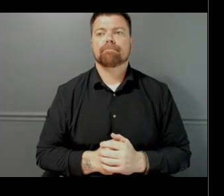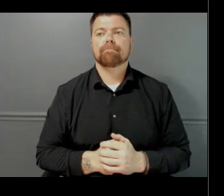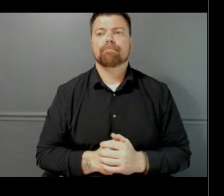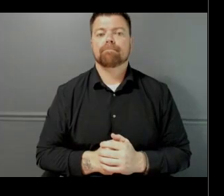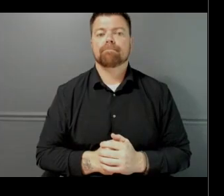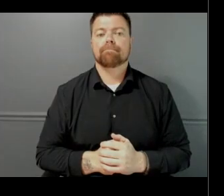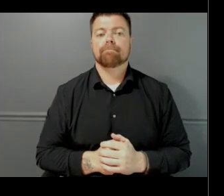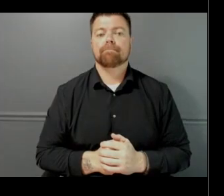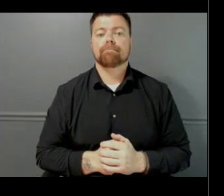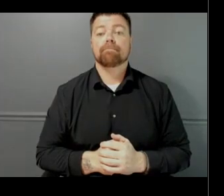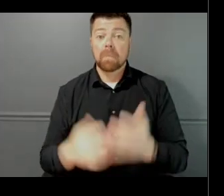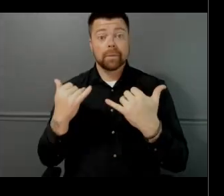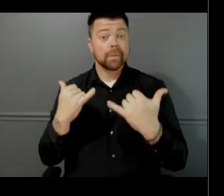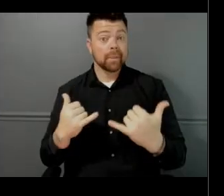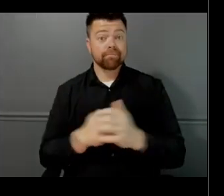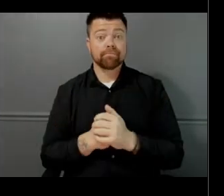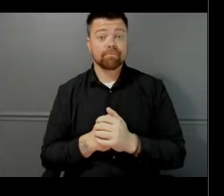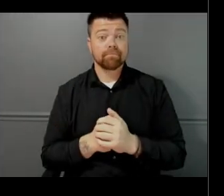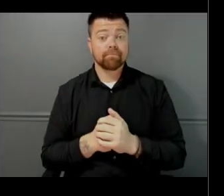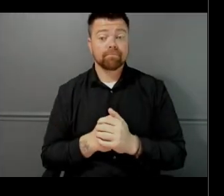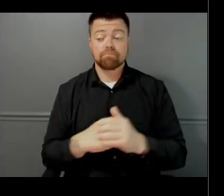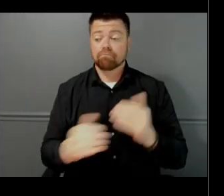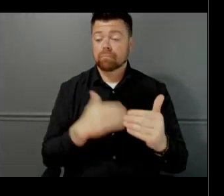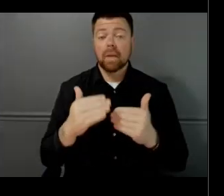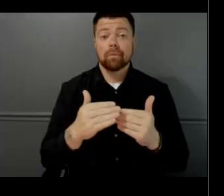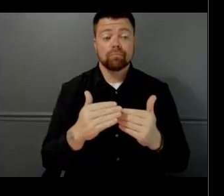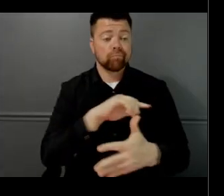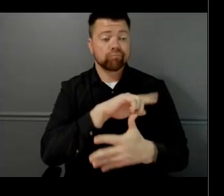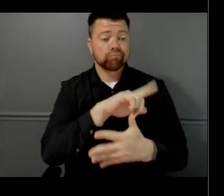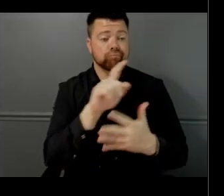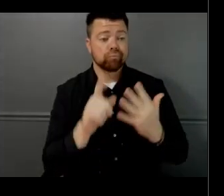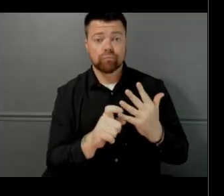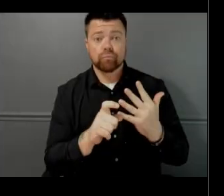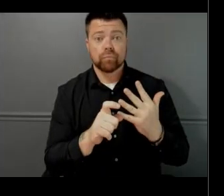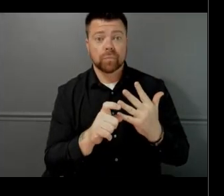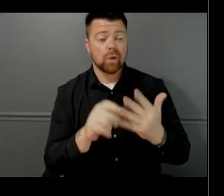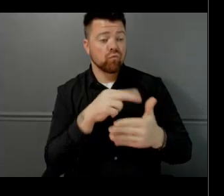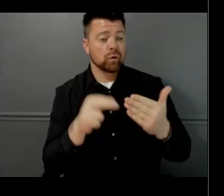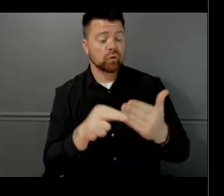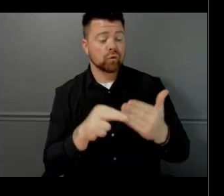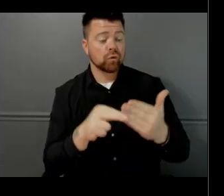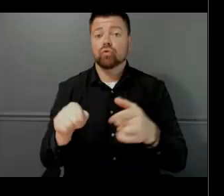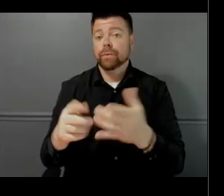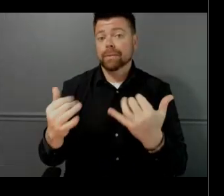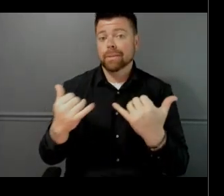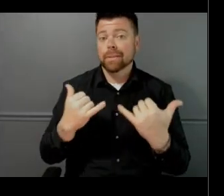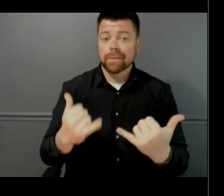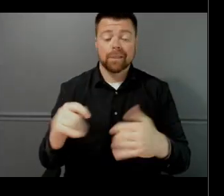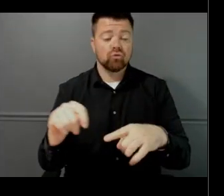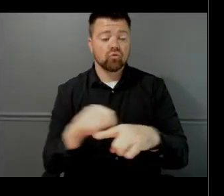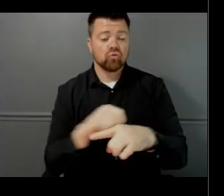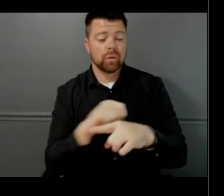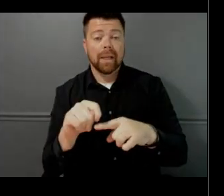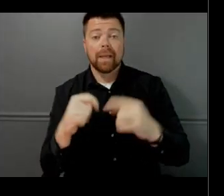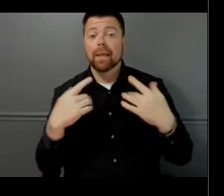And at this time, we will move to the questions that have come in during today's training